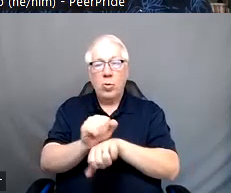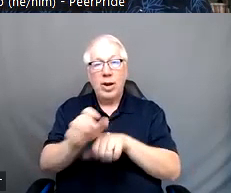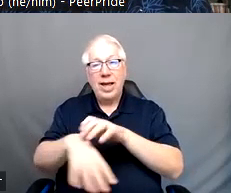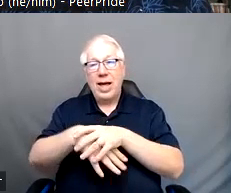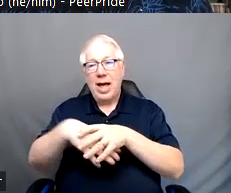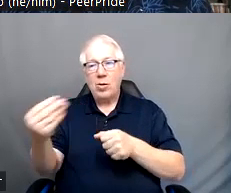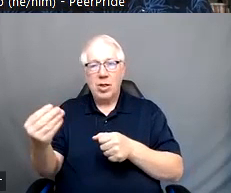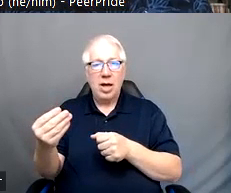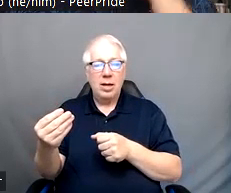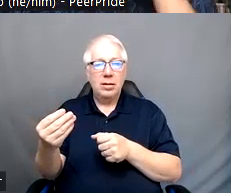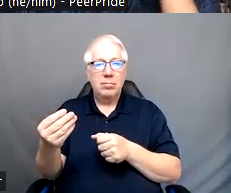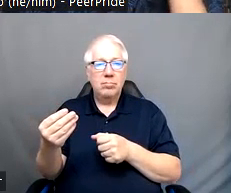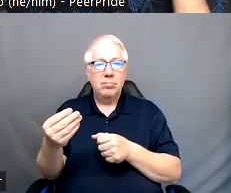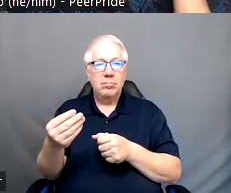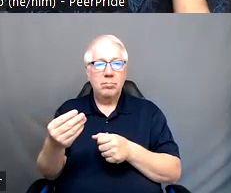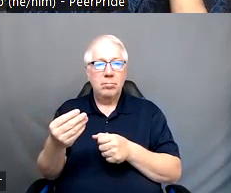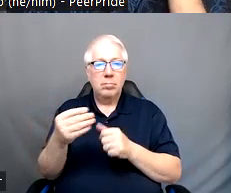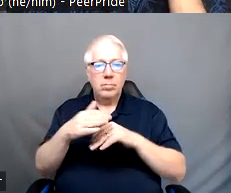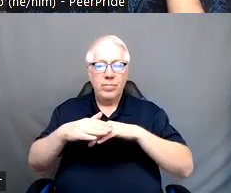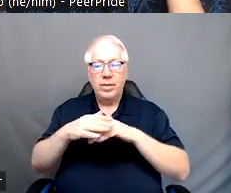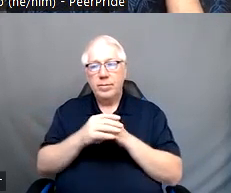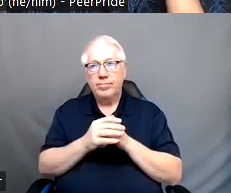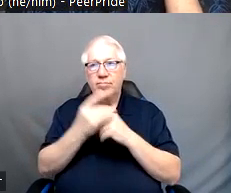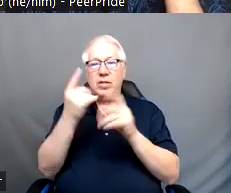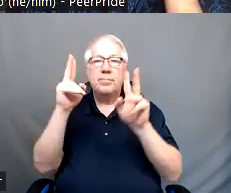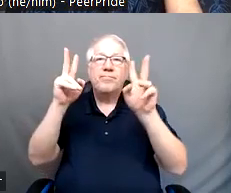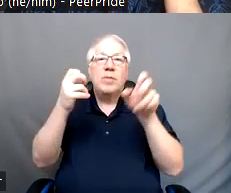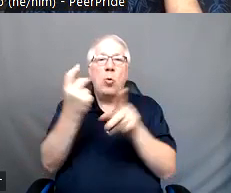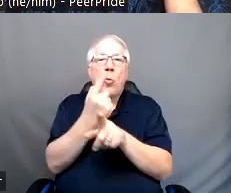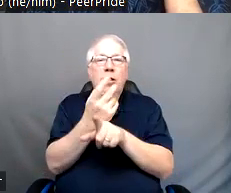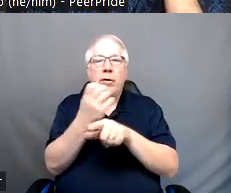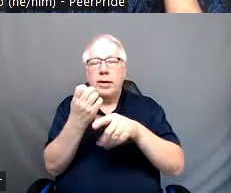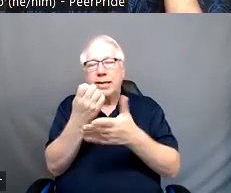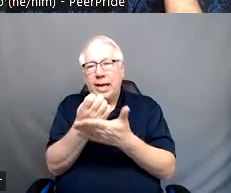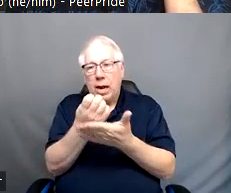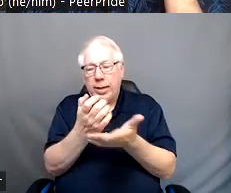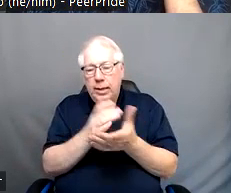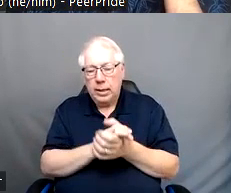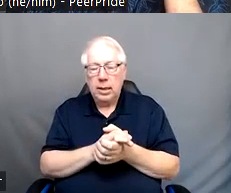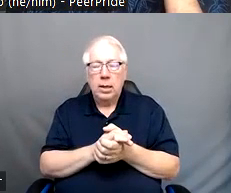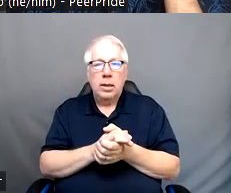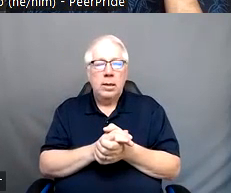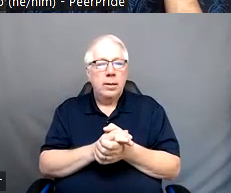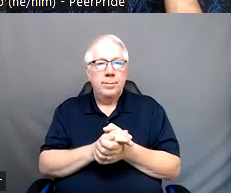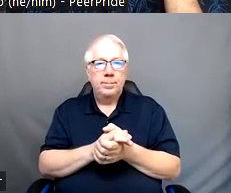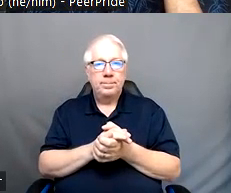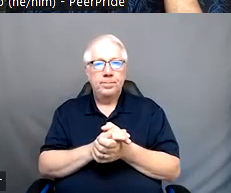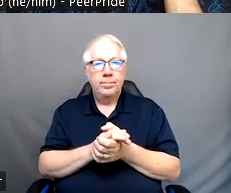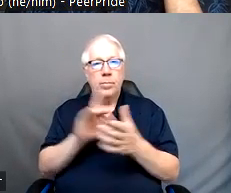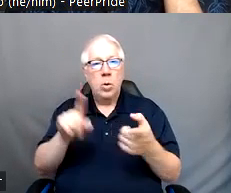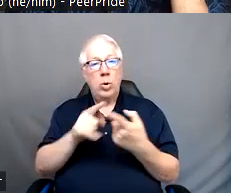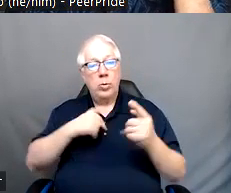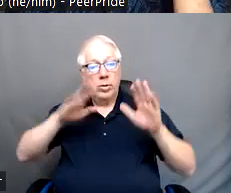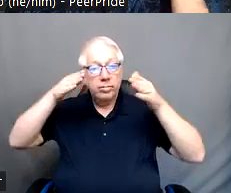the above ground sort of like regular economy. That it's, when we